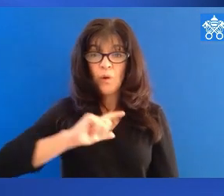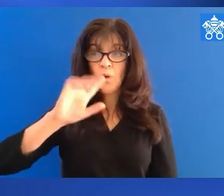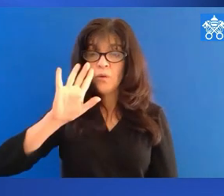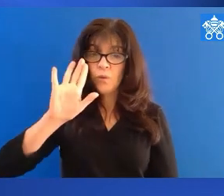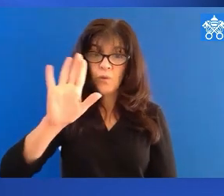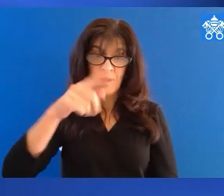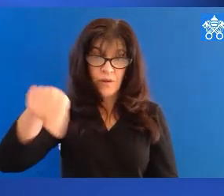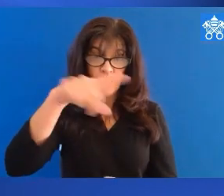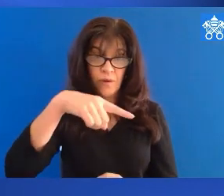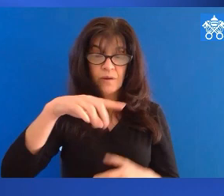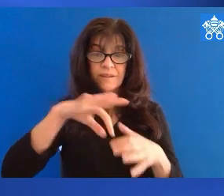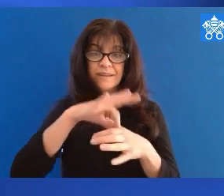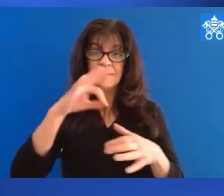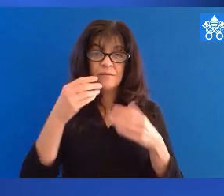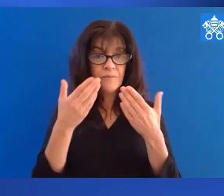Domino Hobiscum.